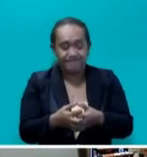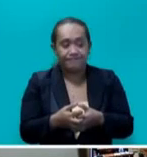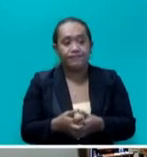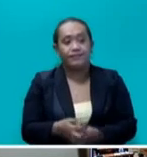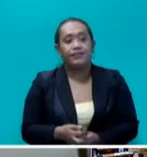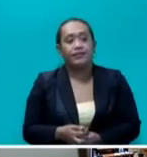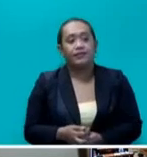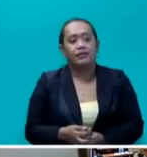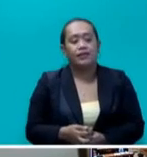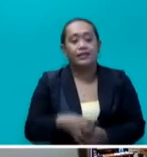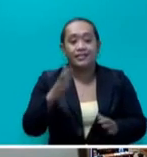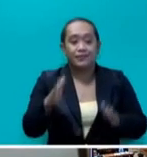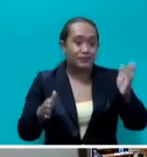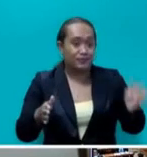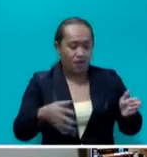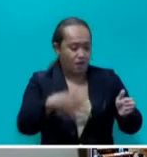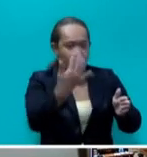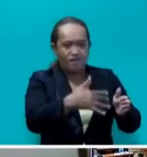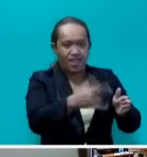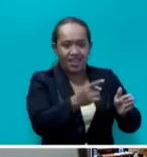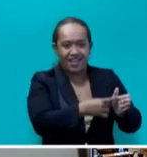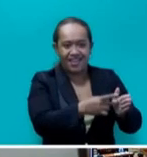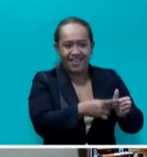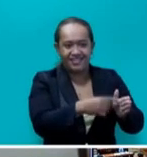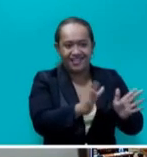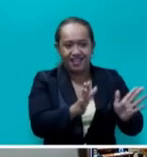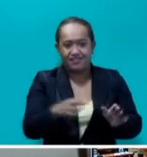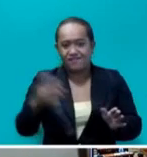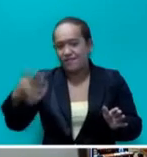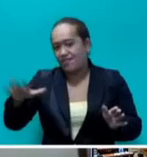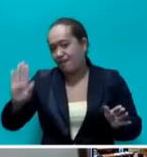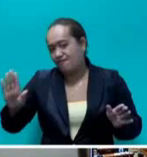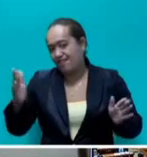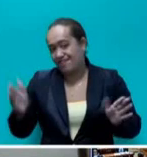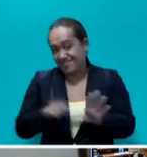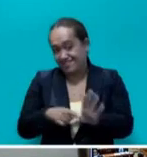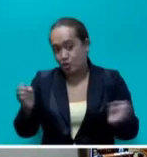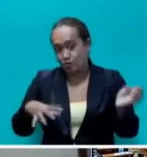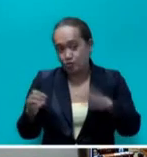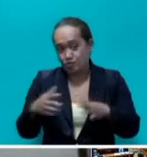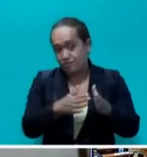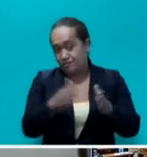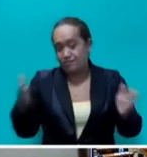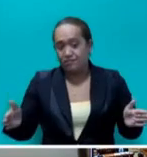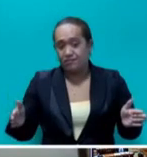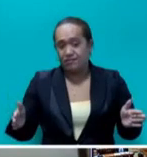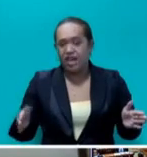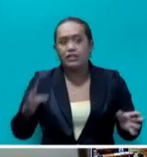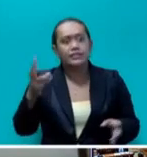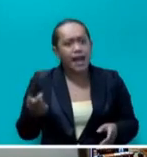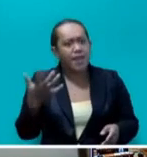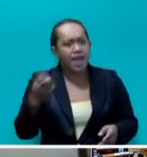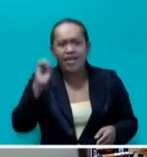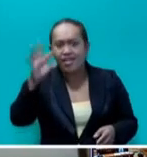the ages of 50 and 55 years who have a balance of up to $10,000 and who have also been unemployed for at least 12